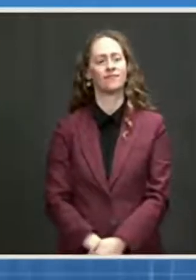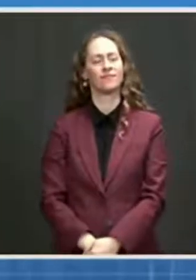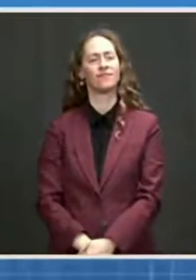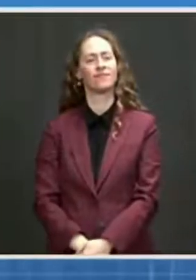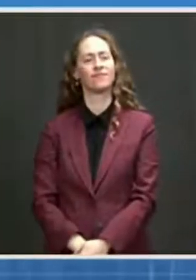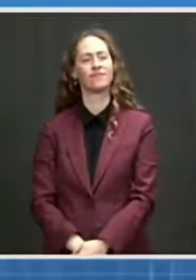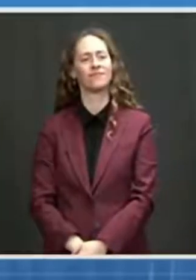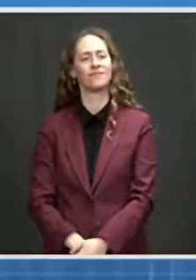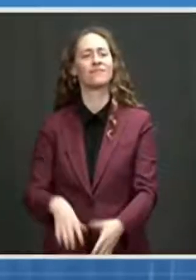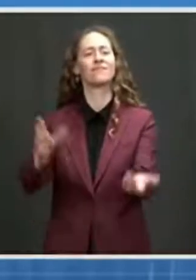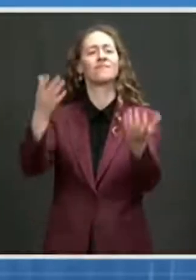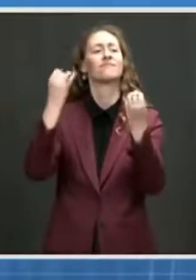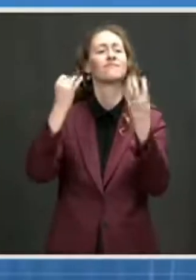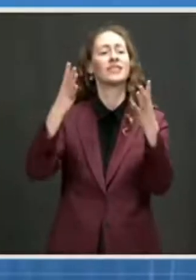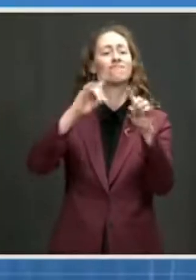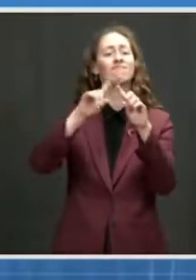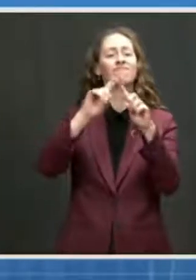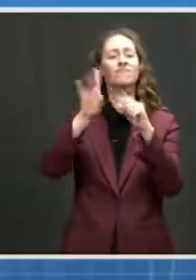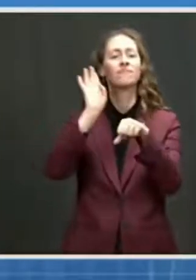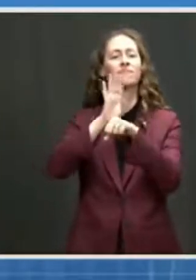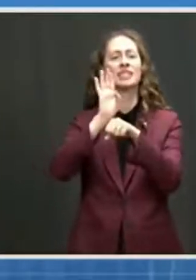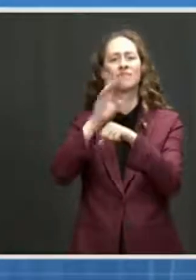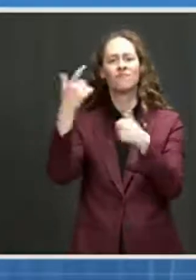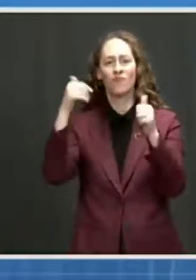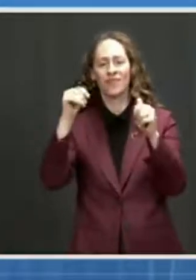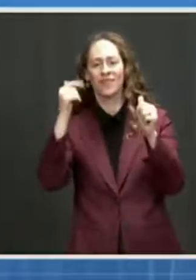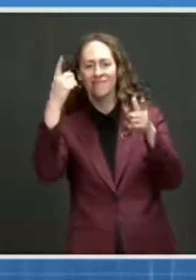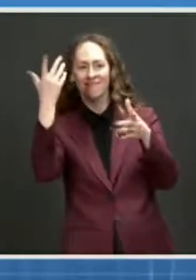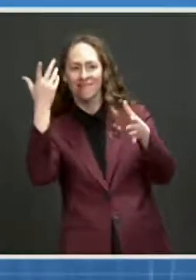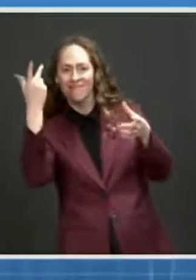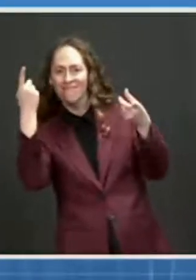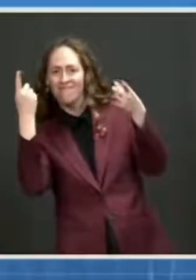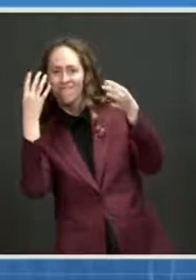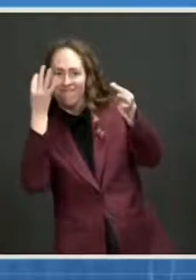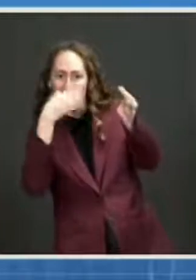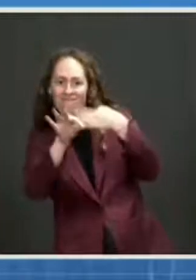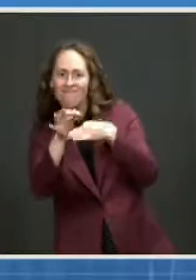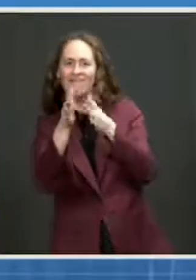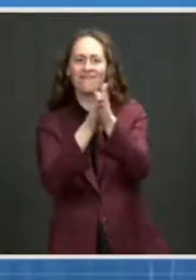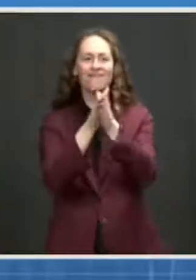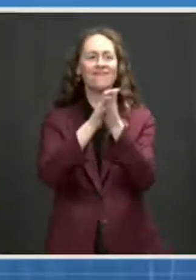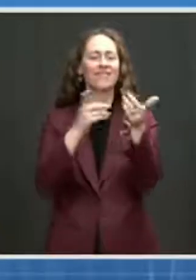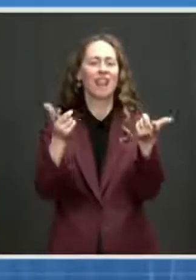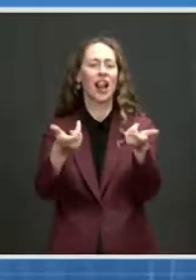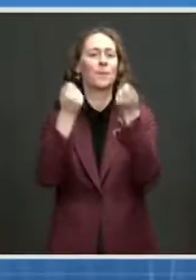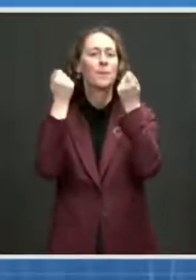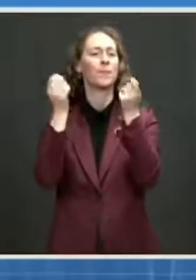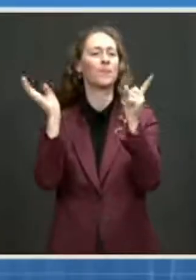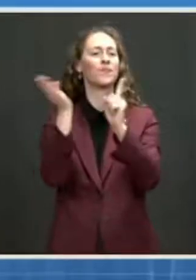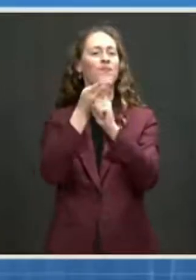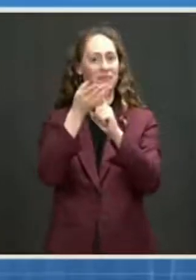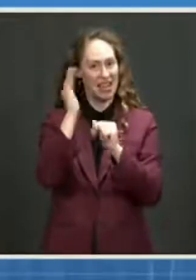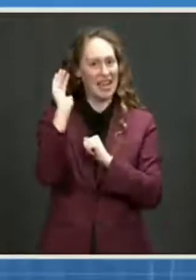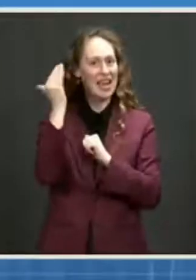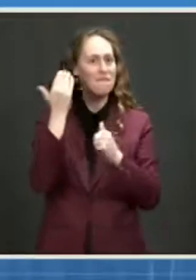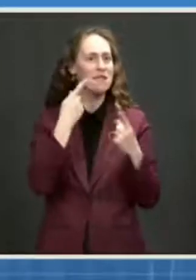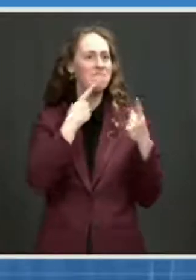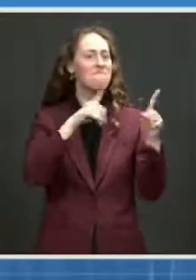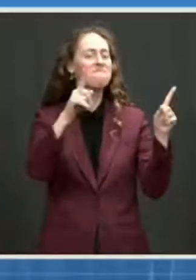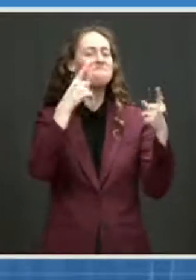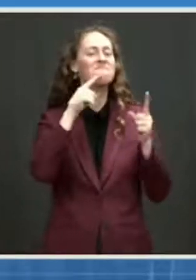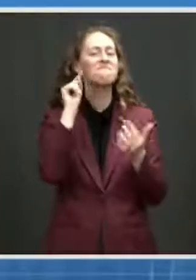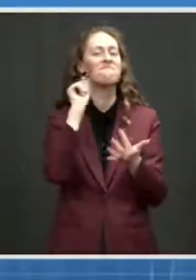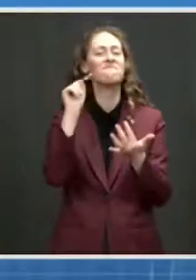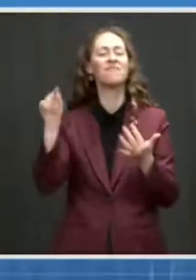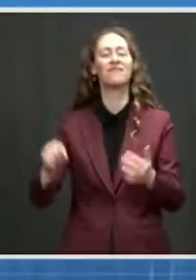programs, and anecdotal reports are emerging that many of these are working well. Look at Jonathan